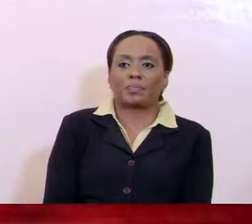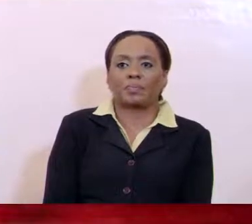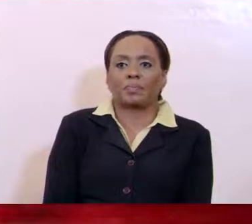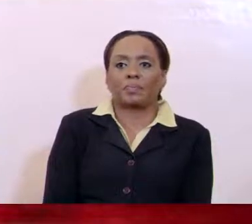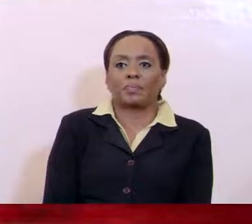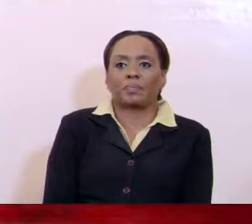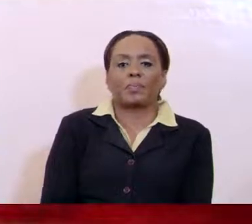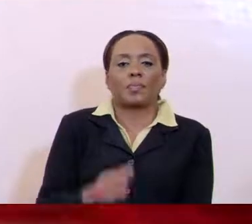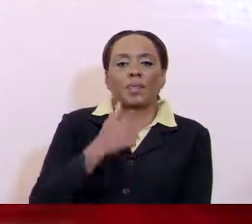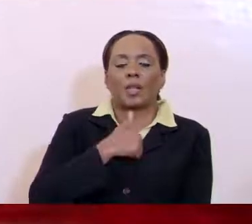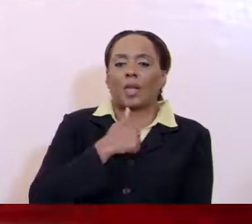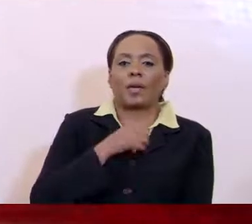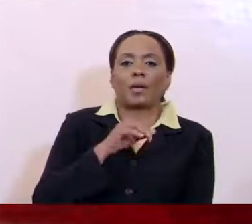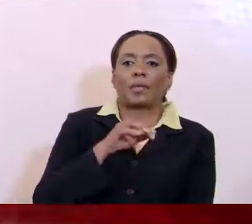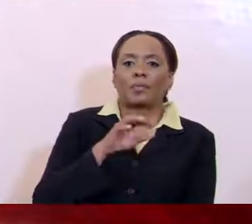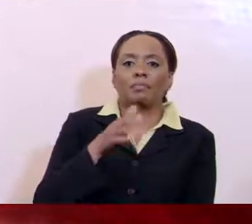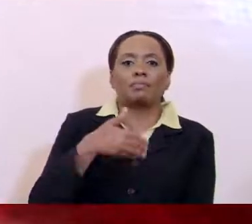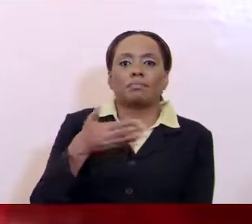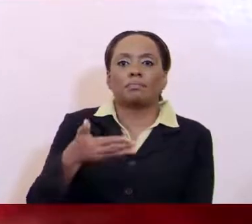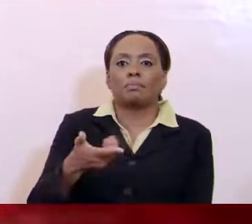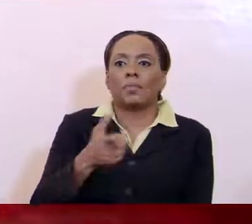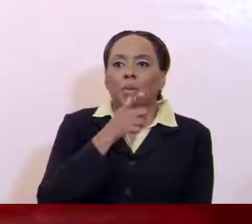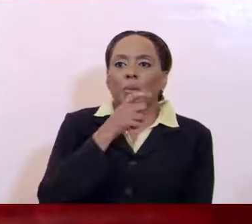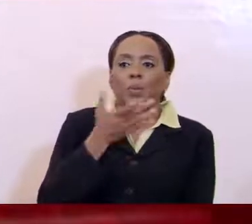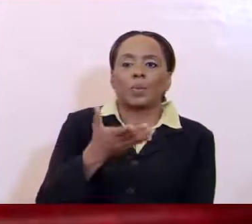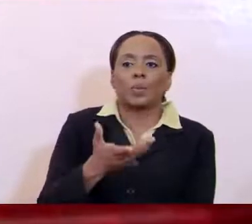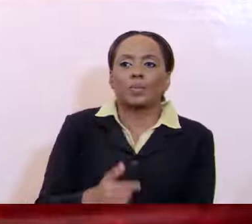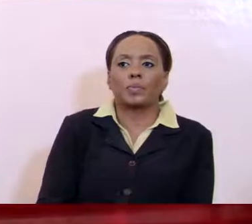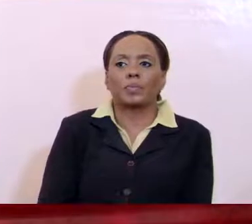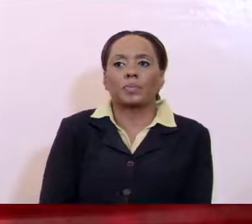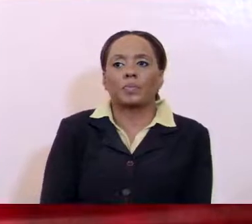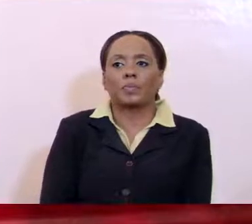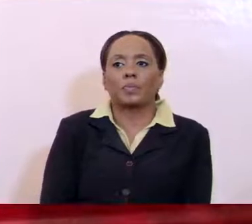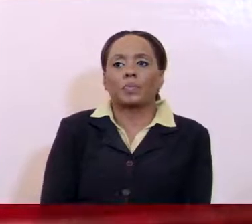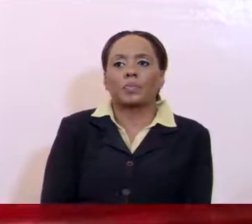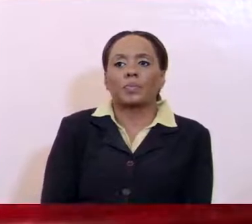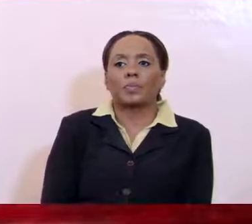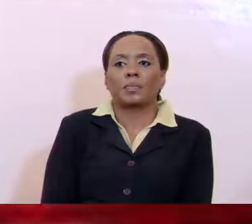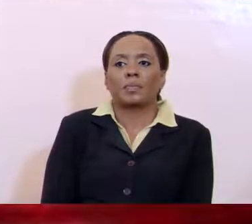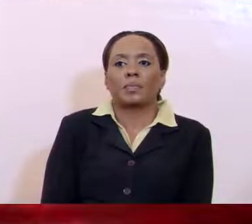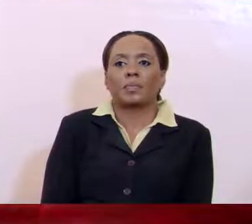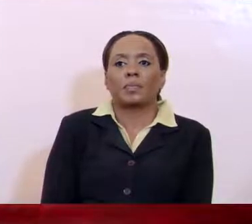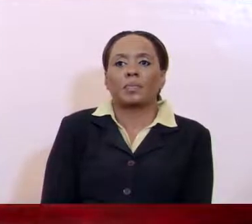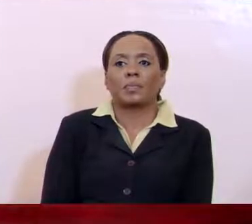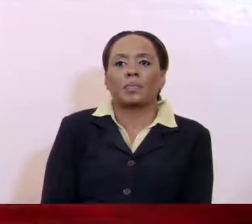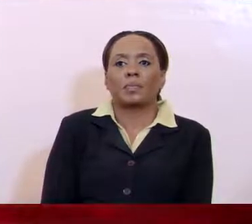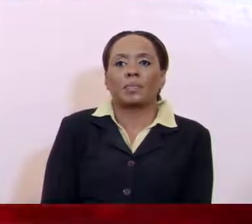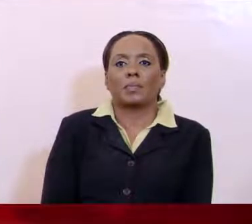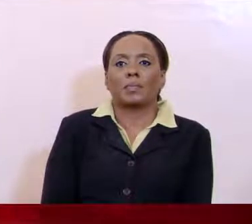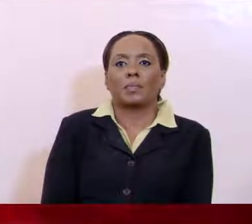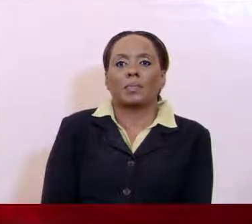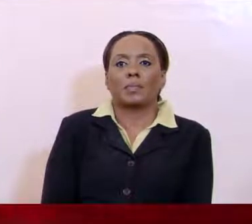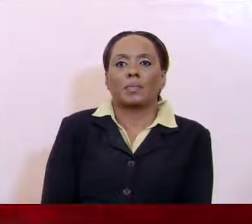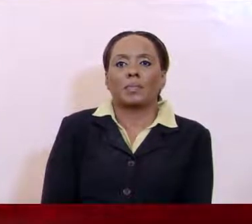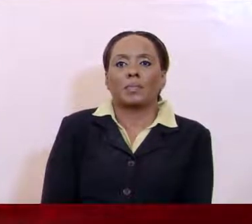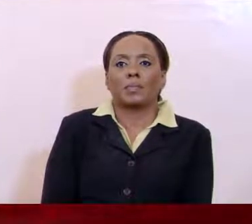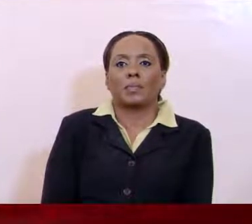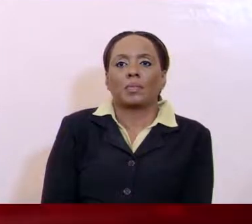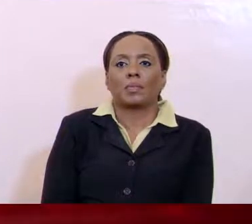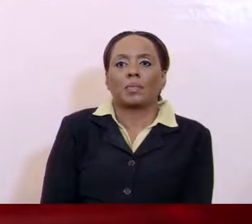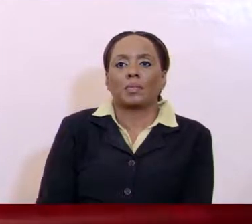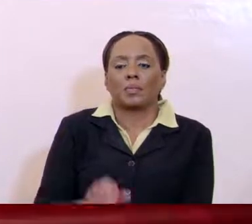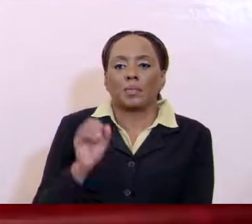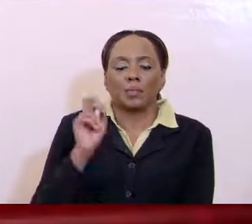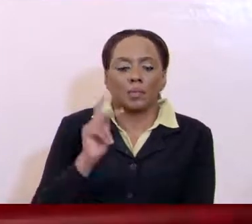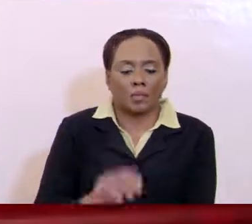Sorry, Ian. Yes. I'm not sure if you're hearing me. Right, Dr. Bess, I want to the Prime Minister's comments last night in